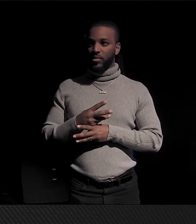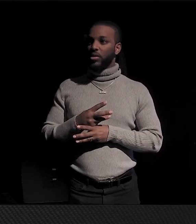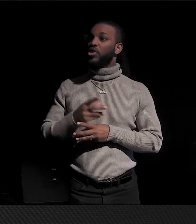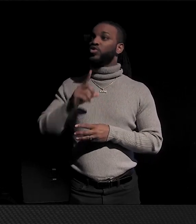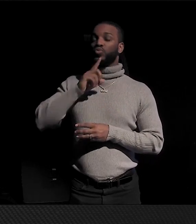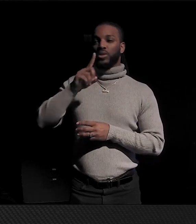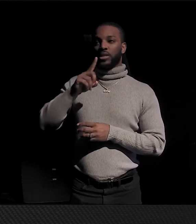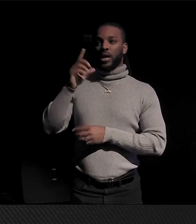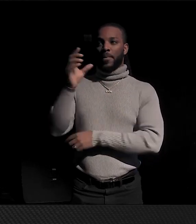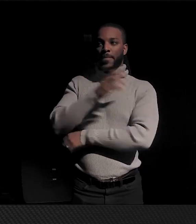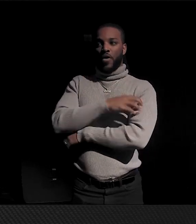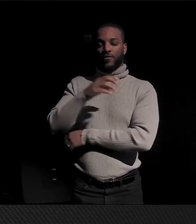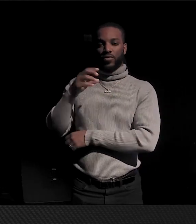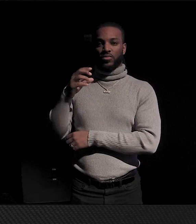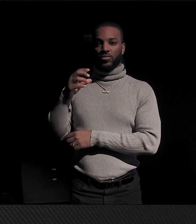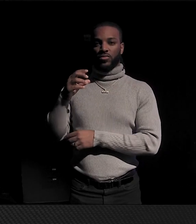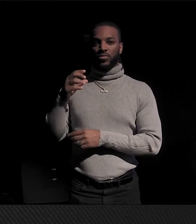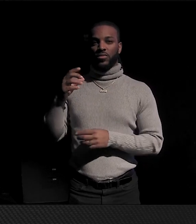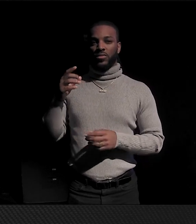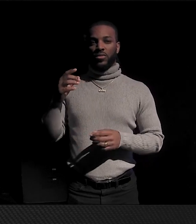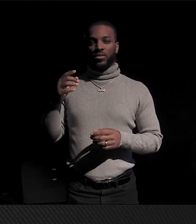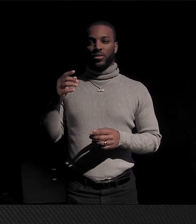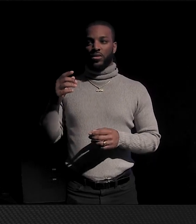There's a really powerful